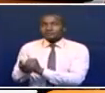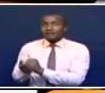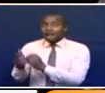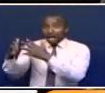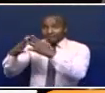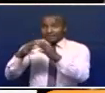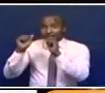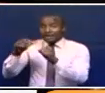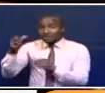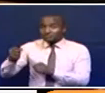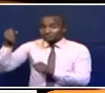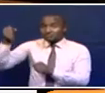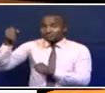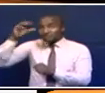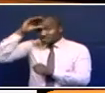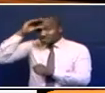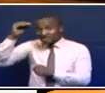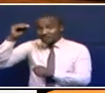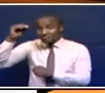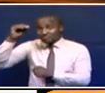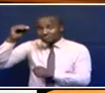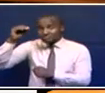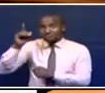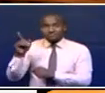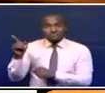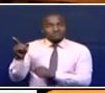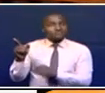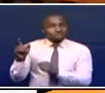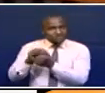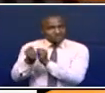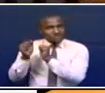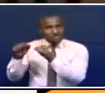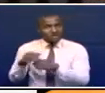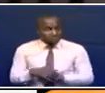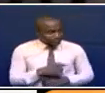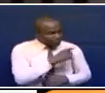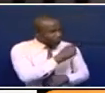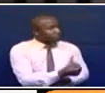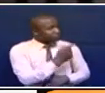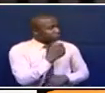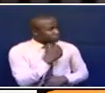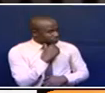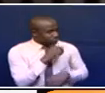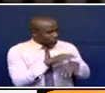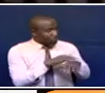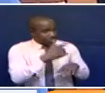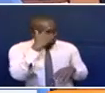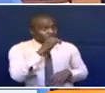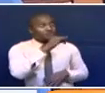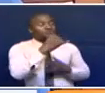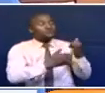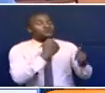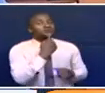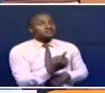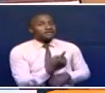can elect one Donald Trump, yes, okay, anything can change. You know what? I'm glad you brought that up because Joey Tortilla, he